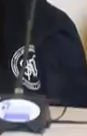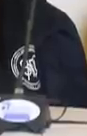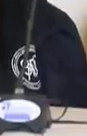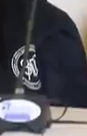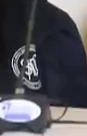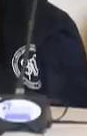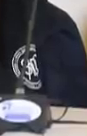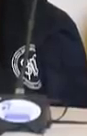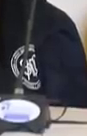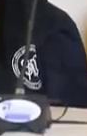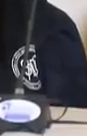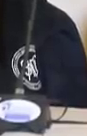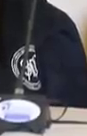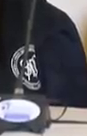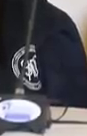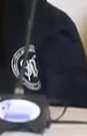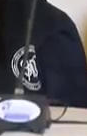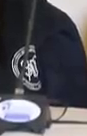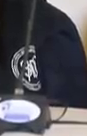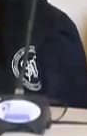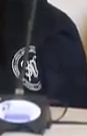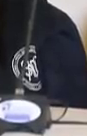I hand over to Your Excellencies.